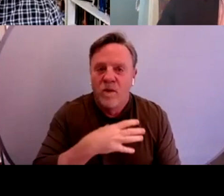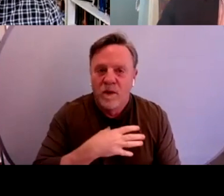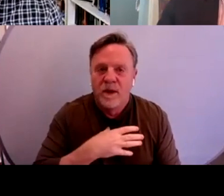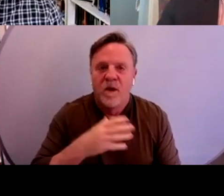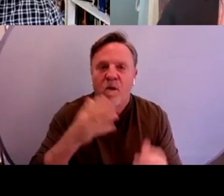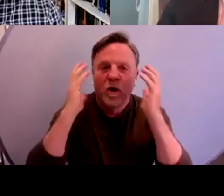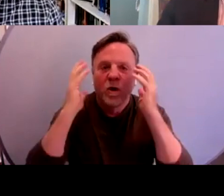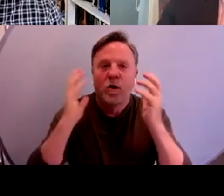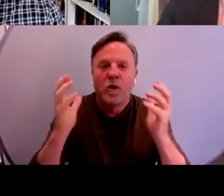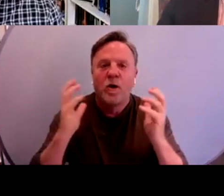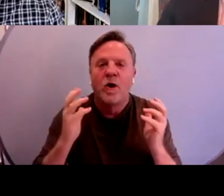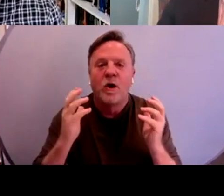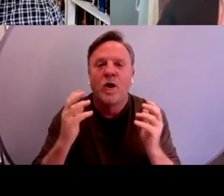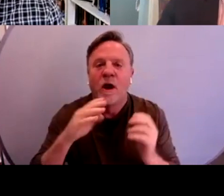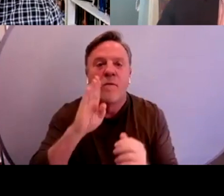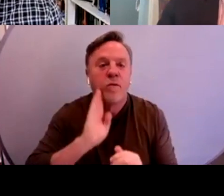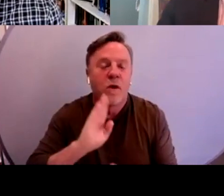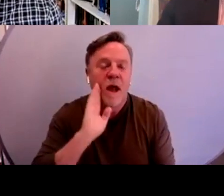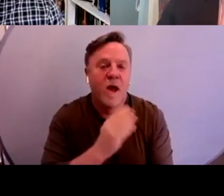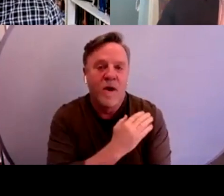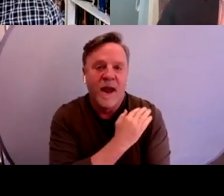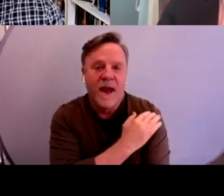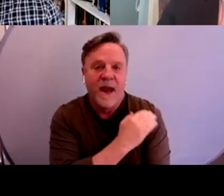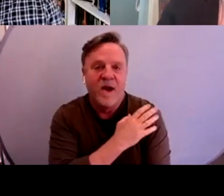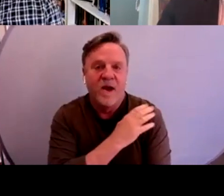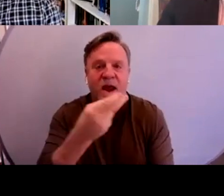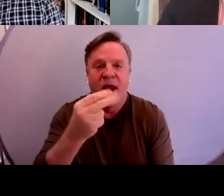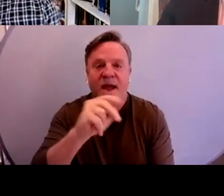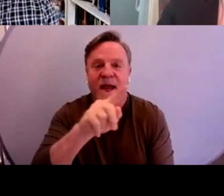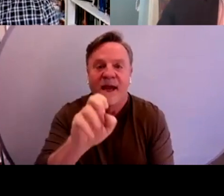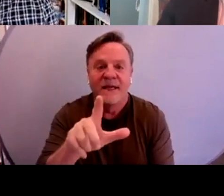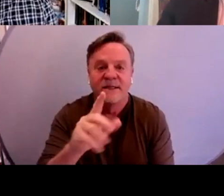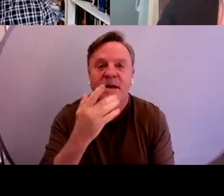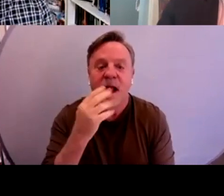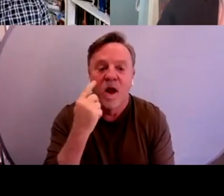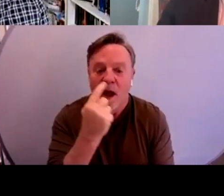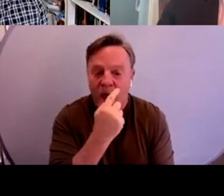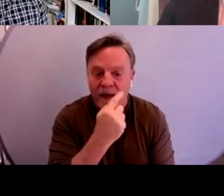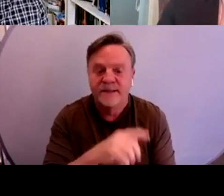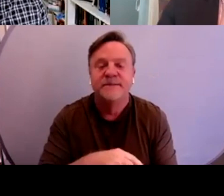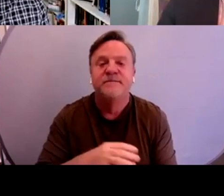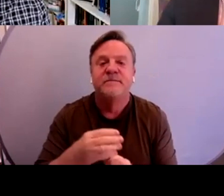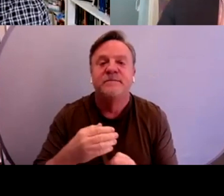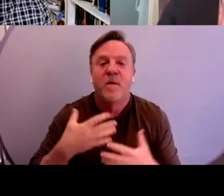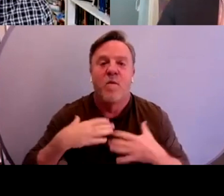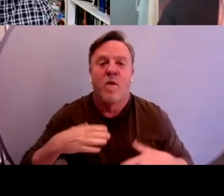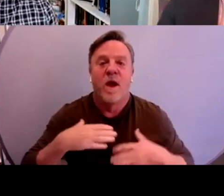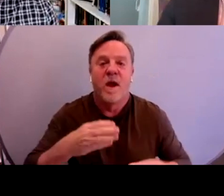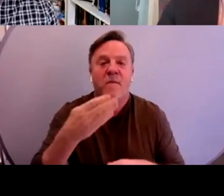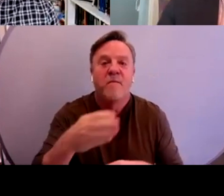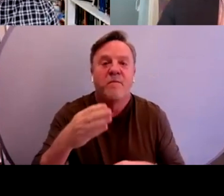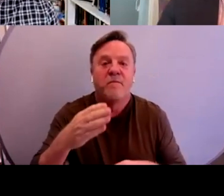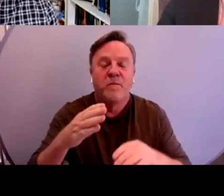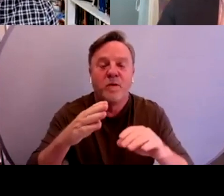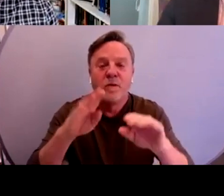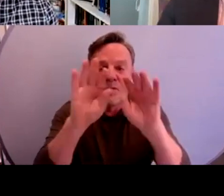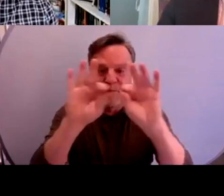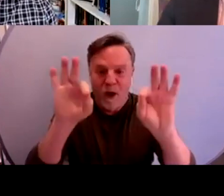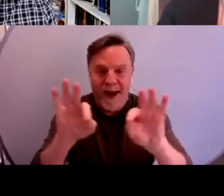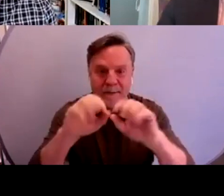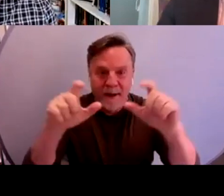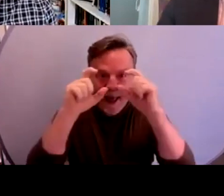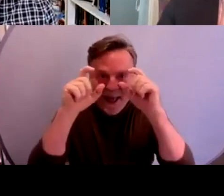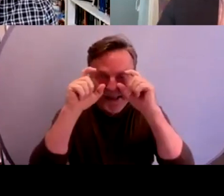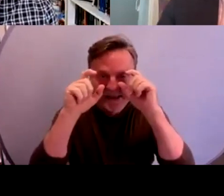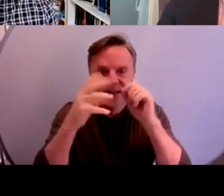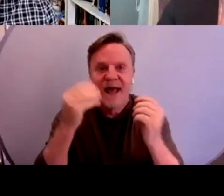curly shoulder-length brown hair and hazel eyes. I'm wearing blue framed glasses and a